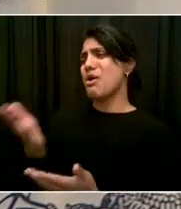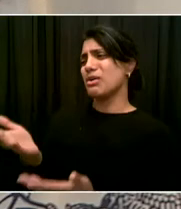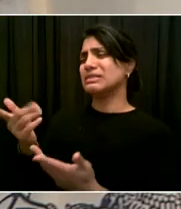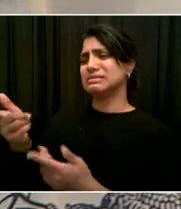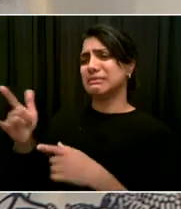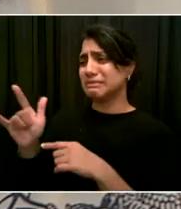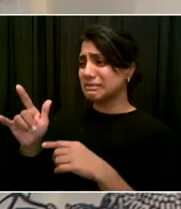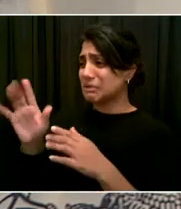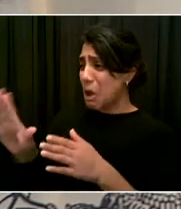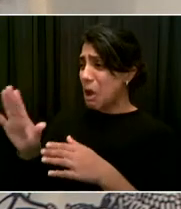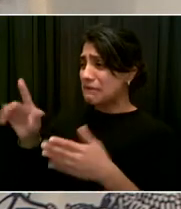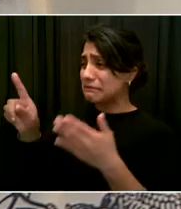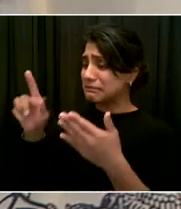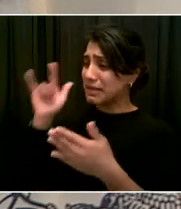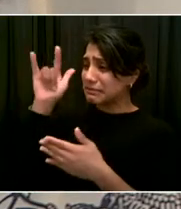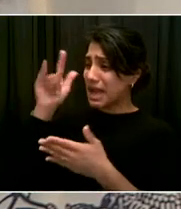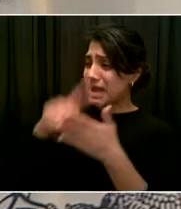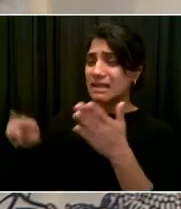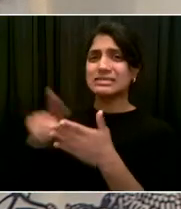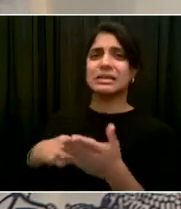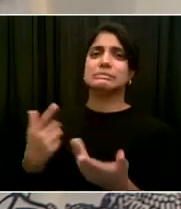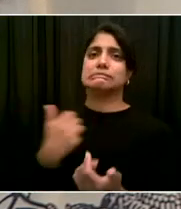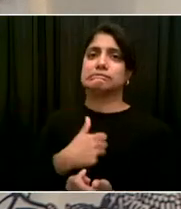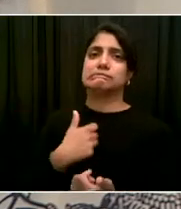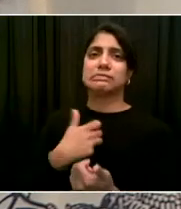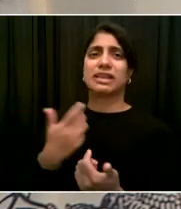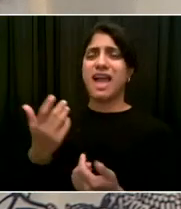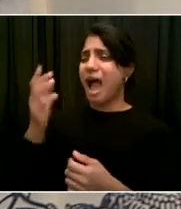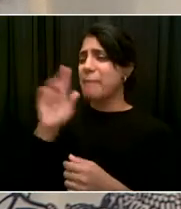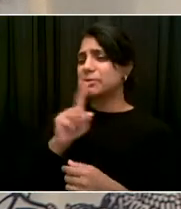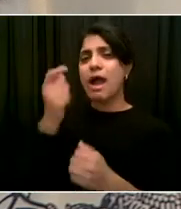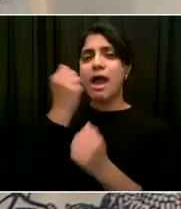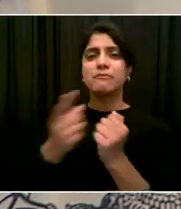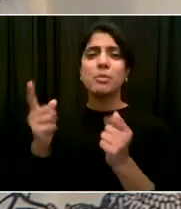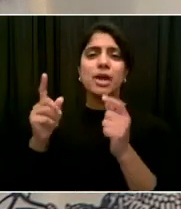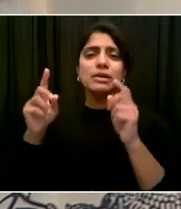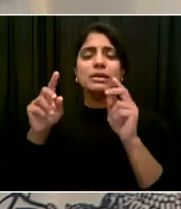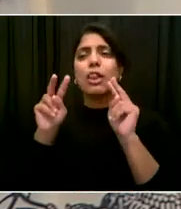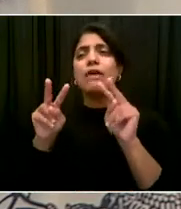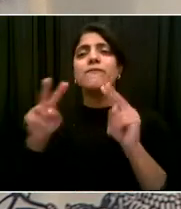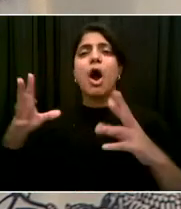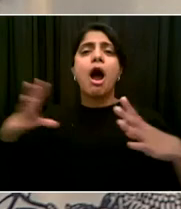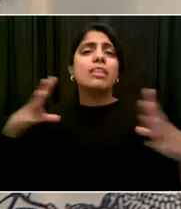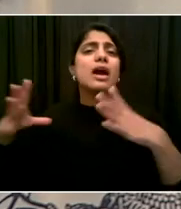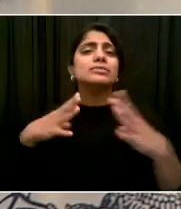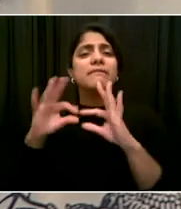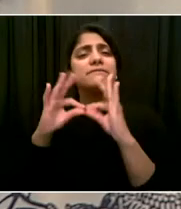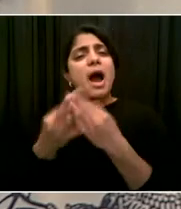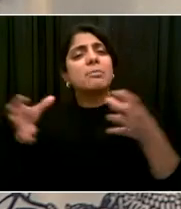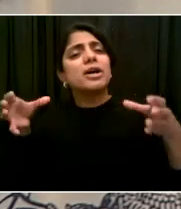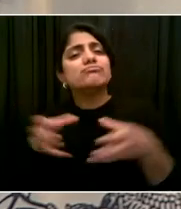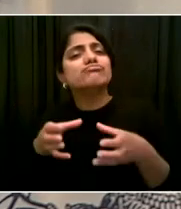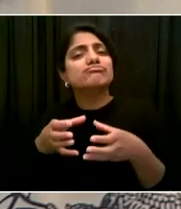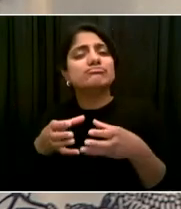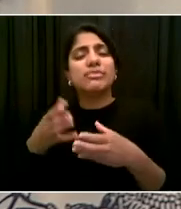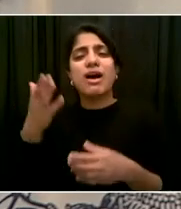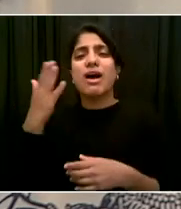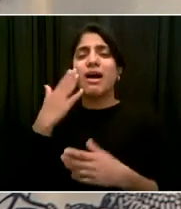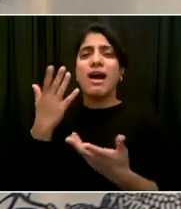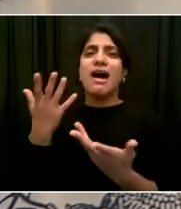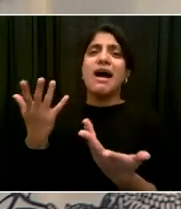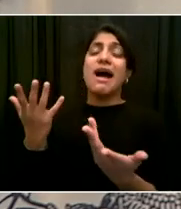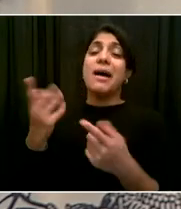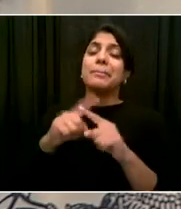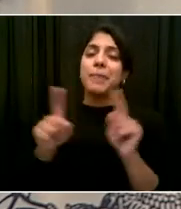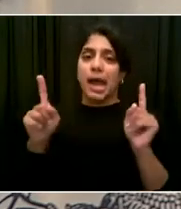will be the expert, but I want to speak to my fellow New Yorkers about think about those who are most vulnerable in your family. I